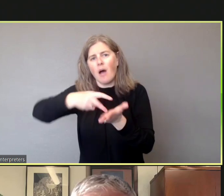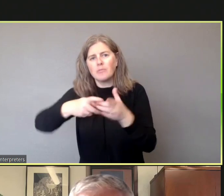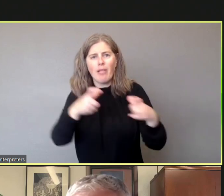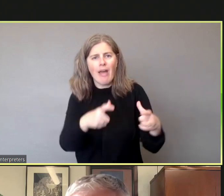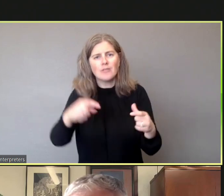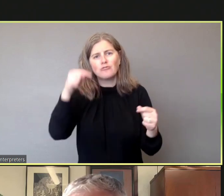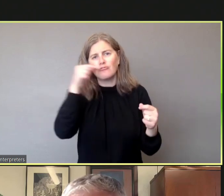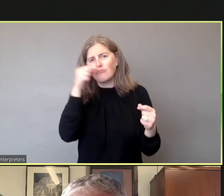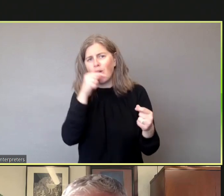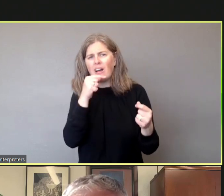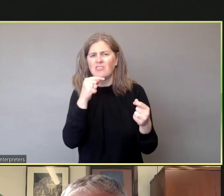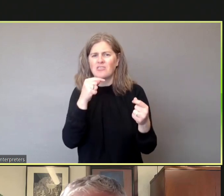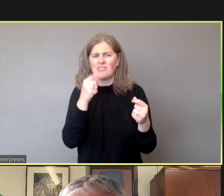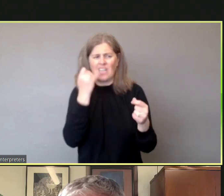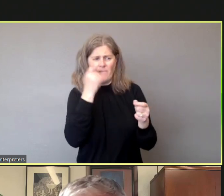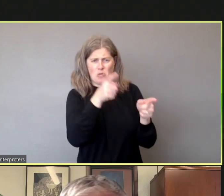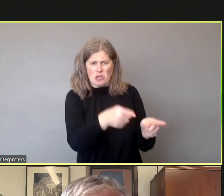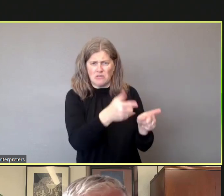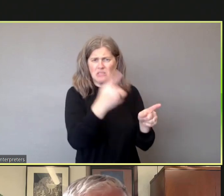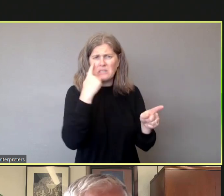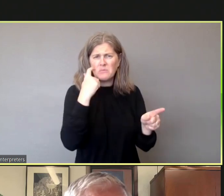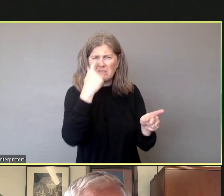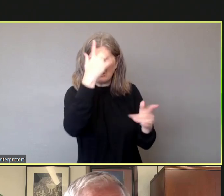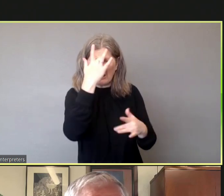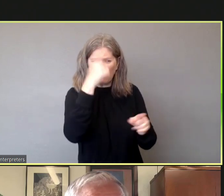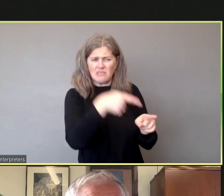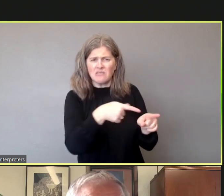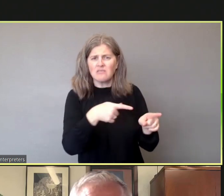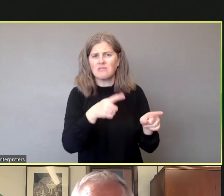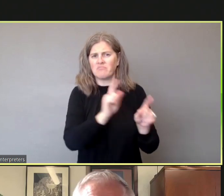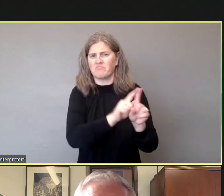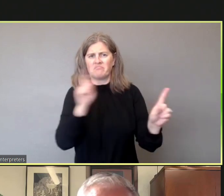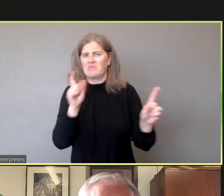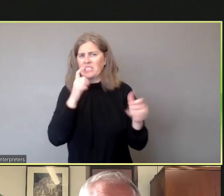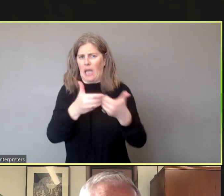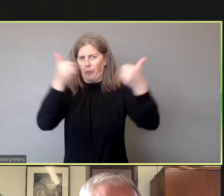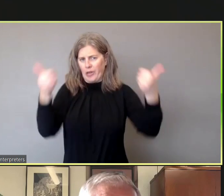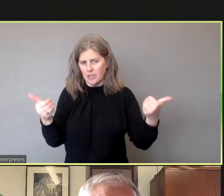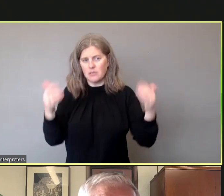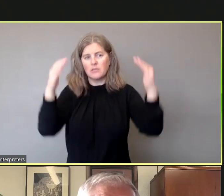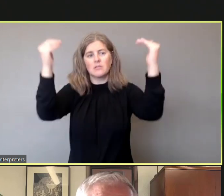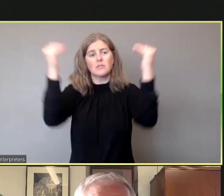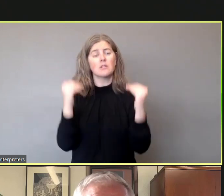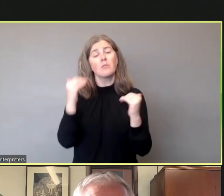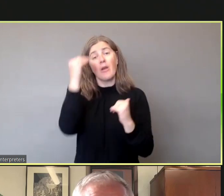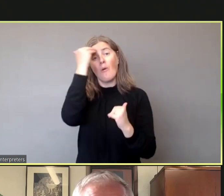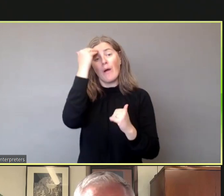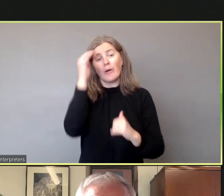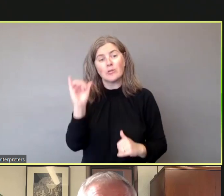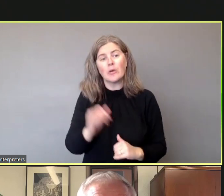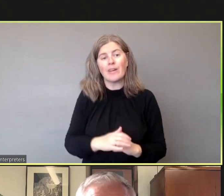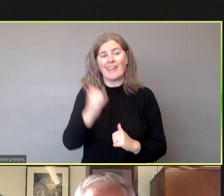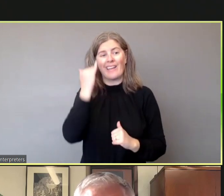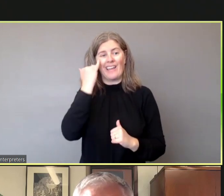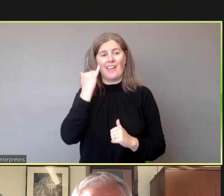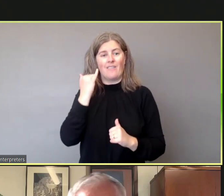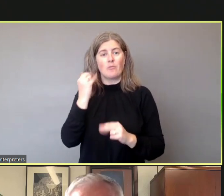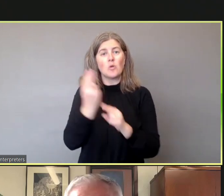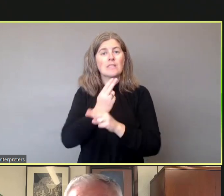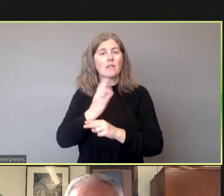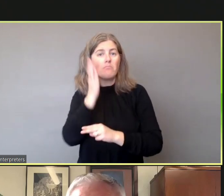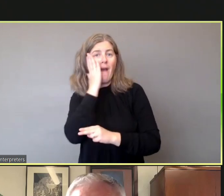toothbrush as someone with monkeypox. That seems pretty obvious. And then also be aware though, that if you're handling